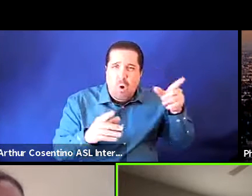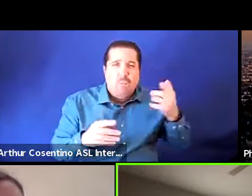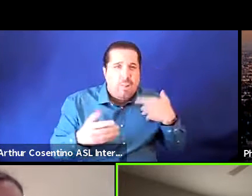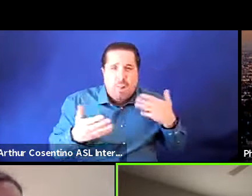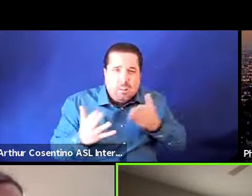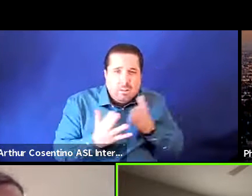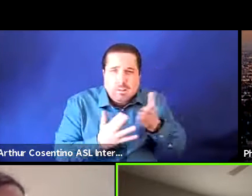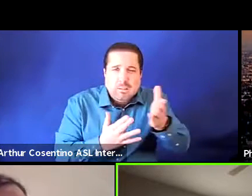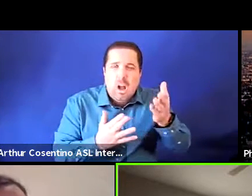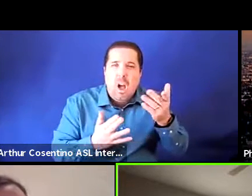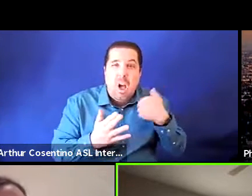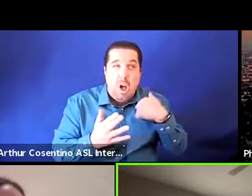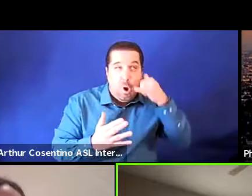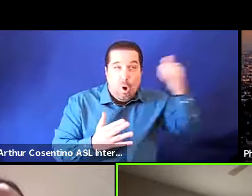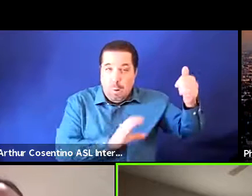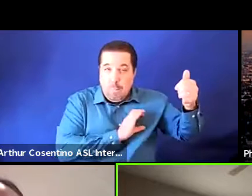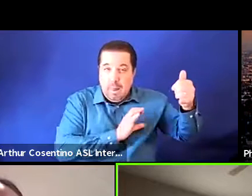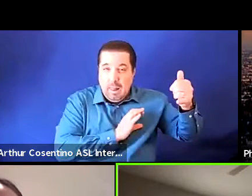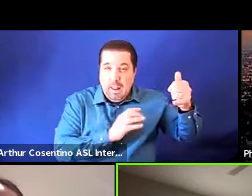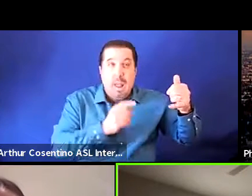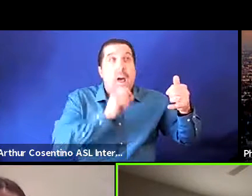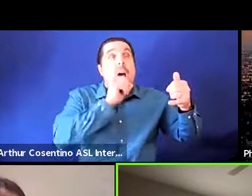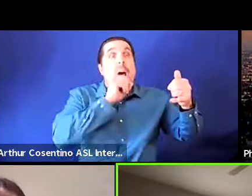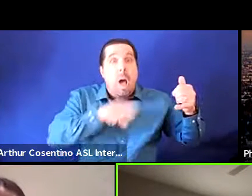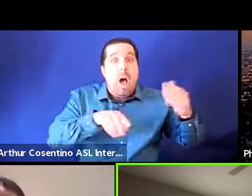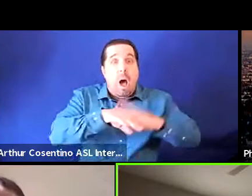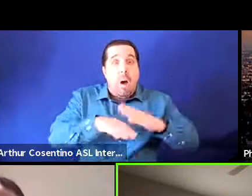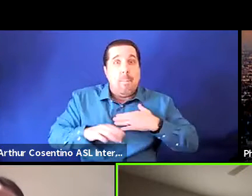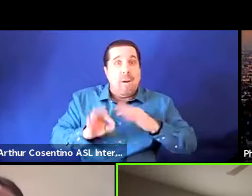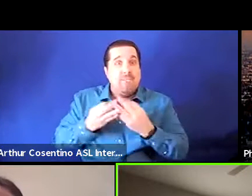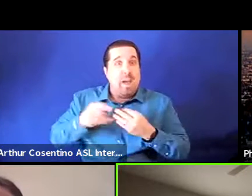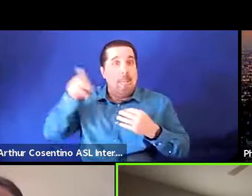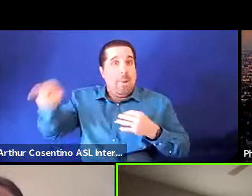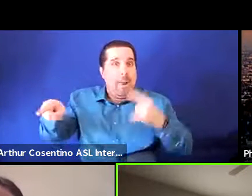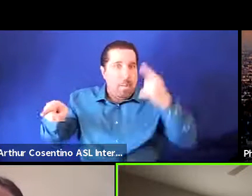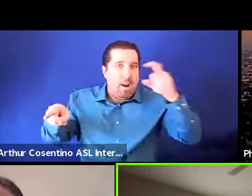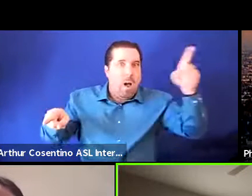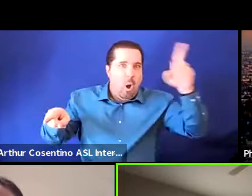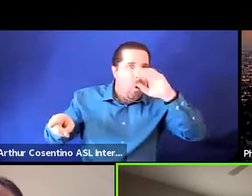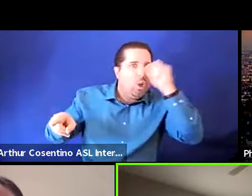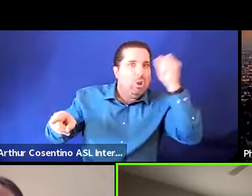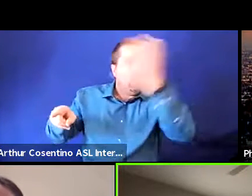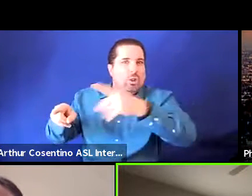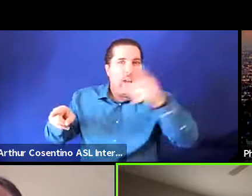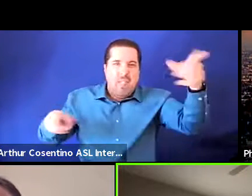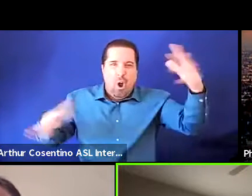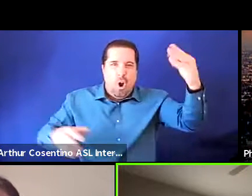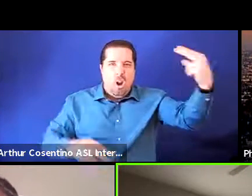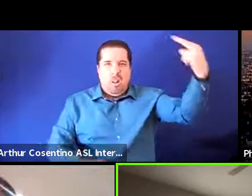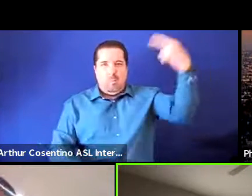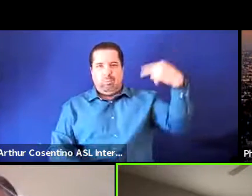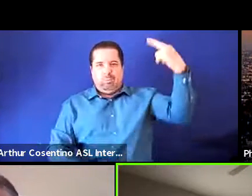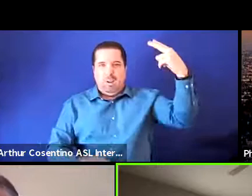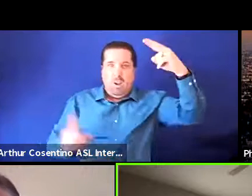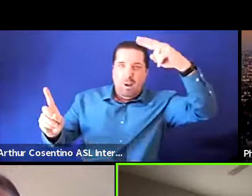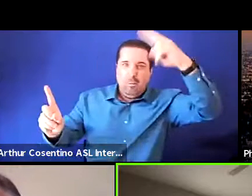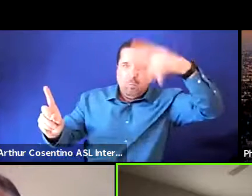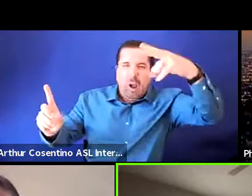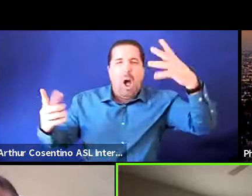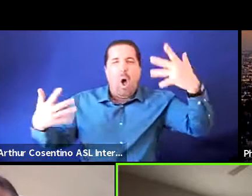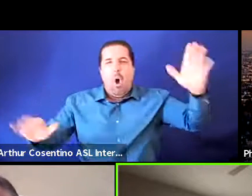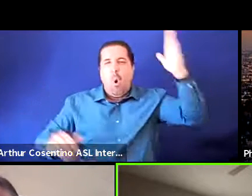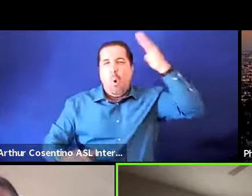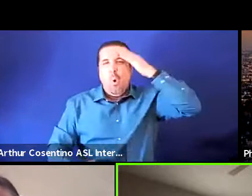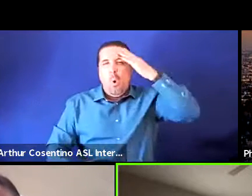perhaps we shouldn't call the police on our family member because we know what that authority feels like. We know what dictatorship is